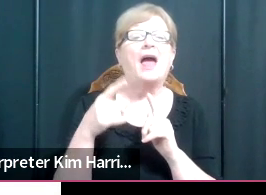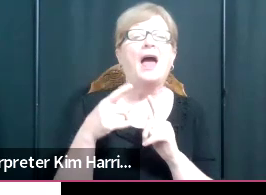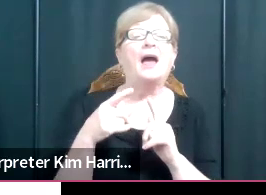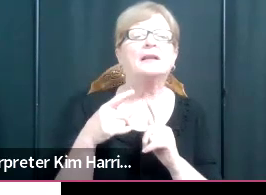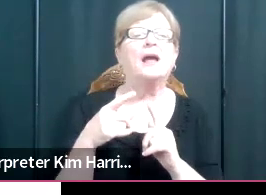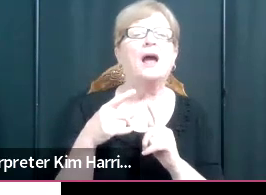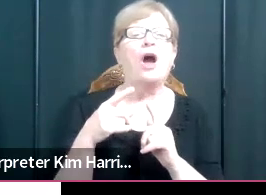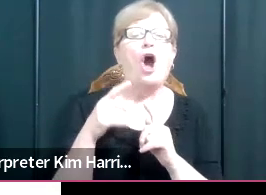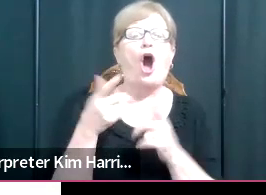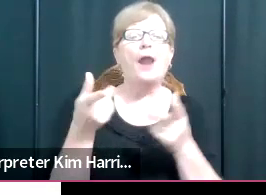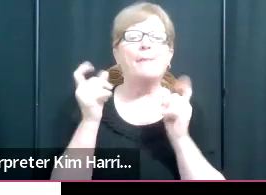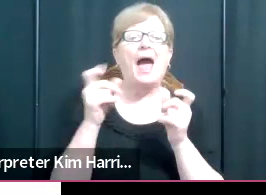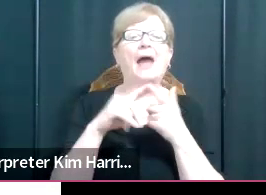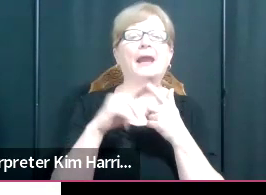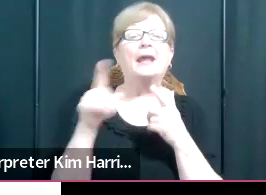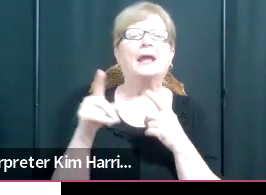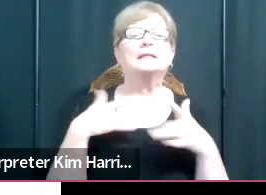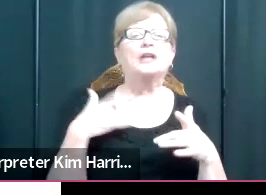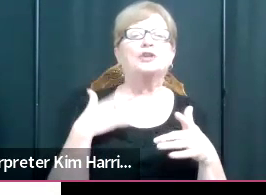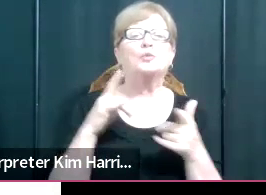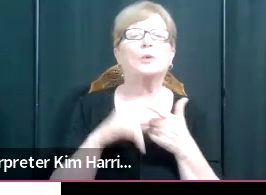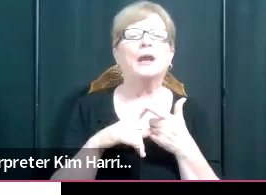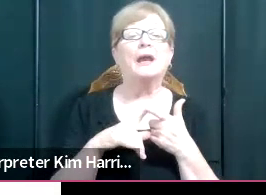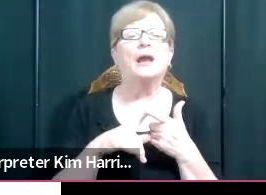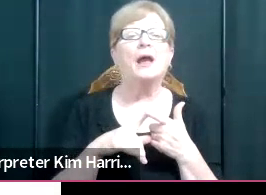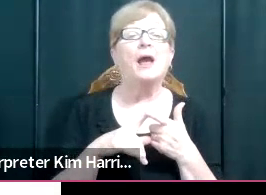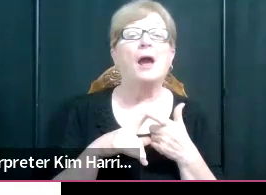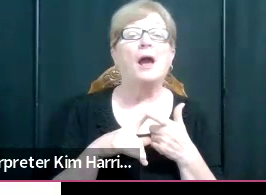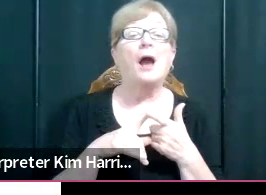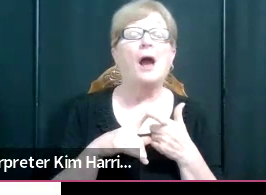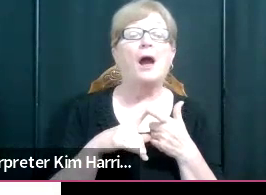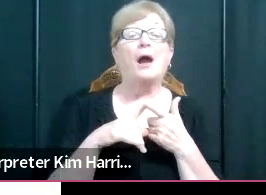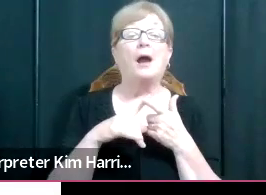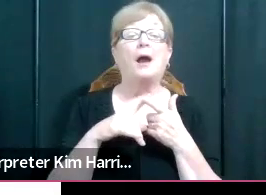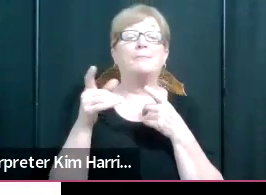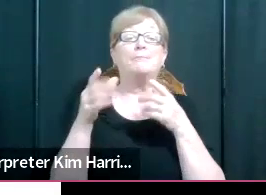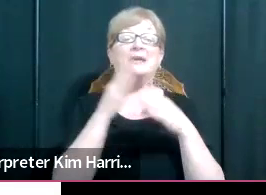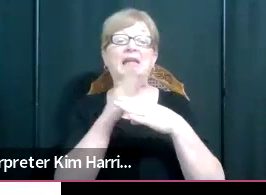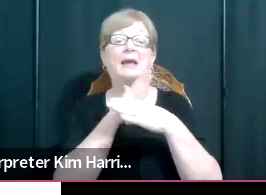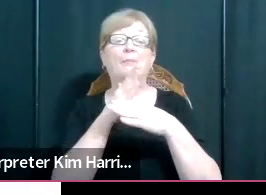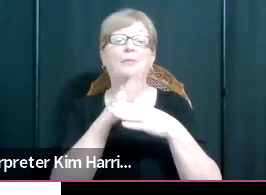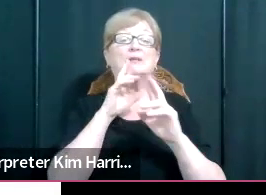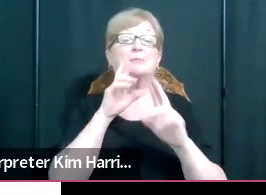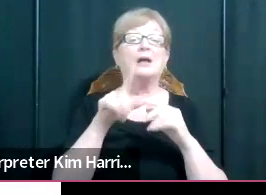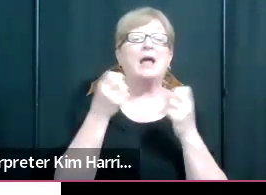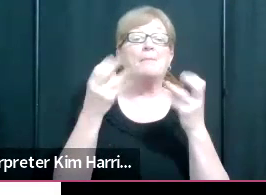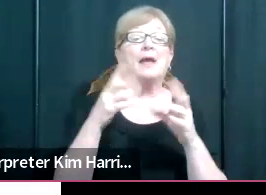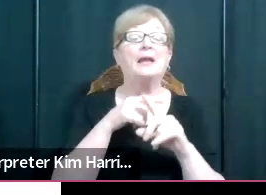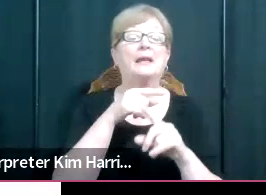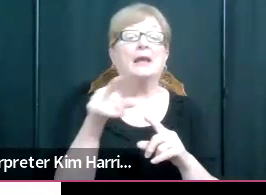tingly, goosebumpy, satisfactory feeling some folks experience when they get certain inputs. There's a lot of videos out there that